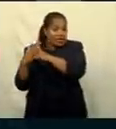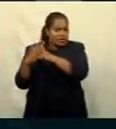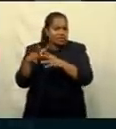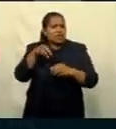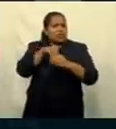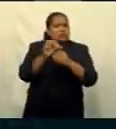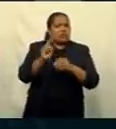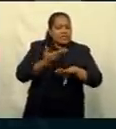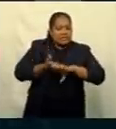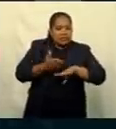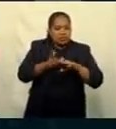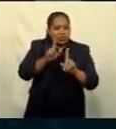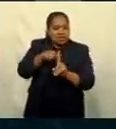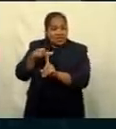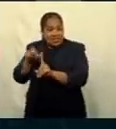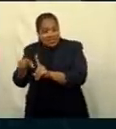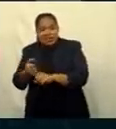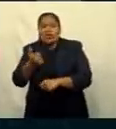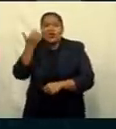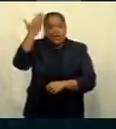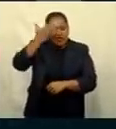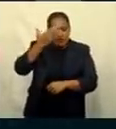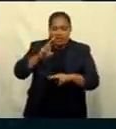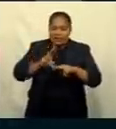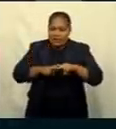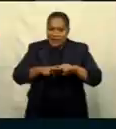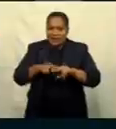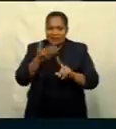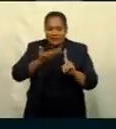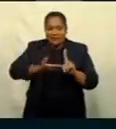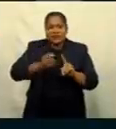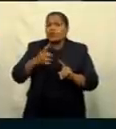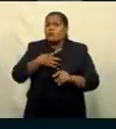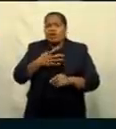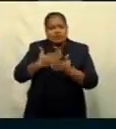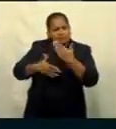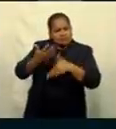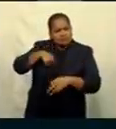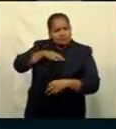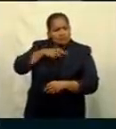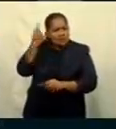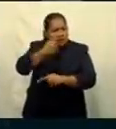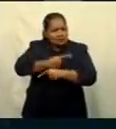including new cases. Good evening, Felipe. What more can you tell us tonight?